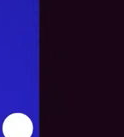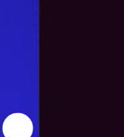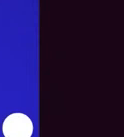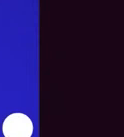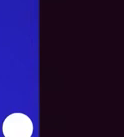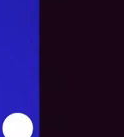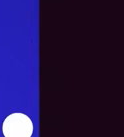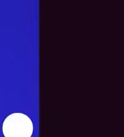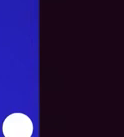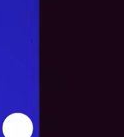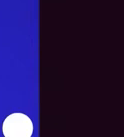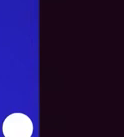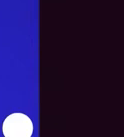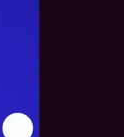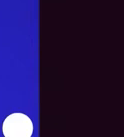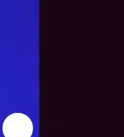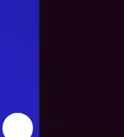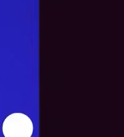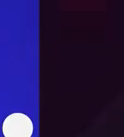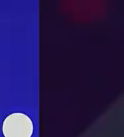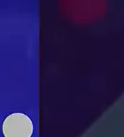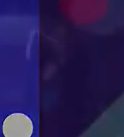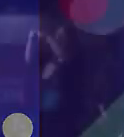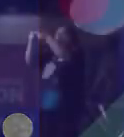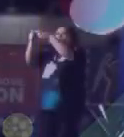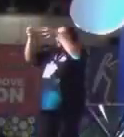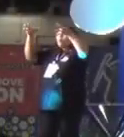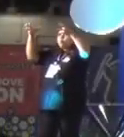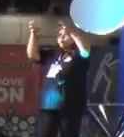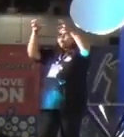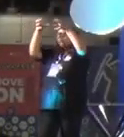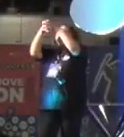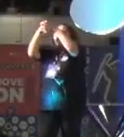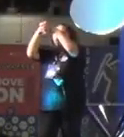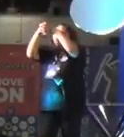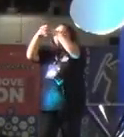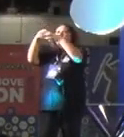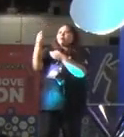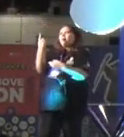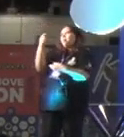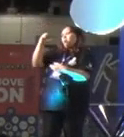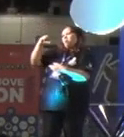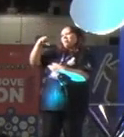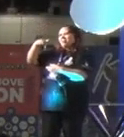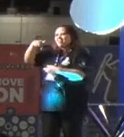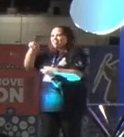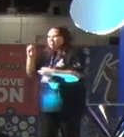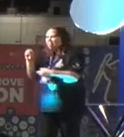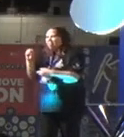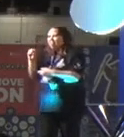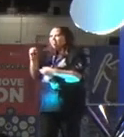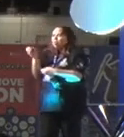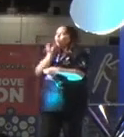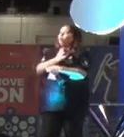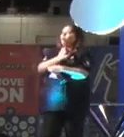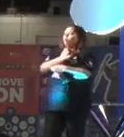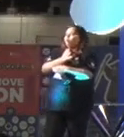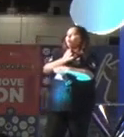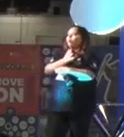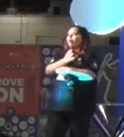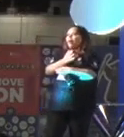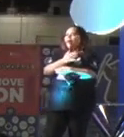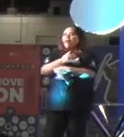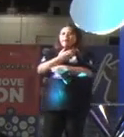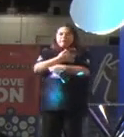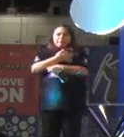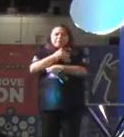there in terms of science content for the 1970s. I imagine that some of his colleagues did say, all right, Stephen, are